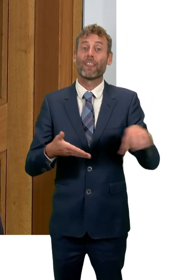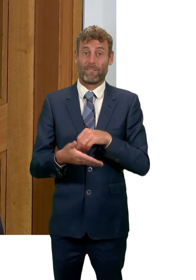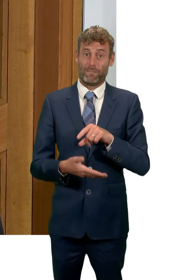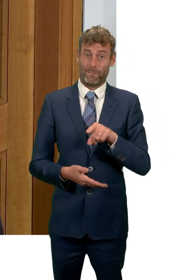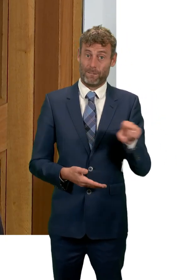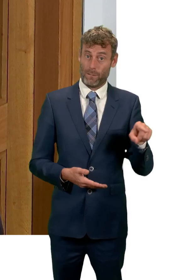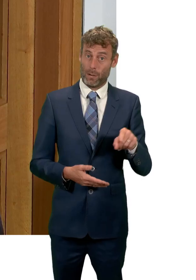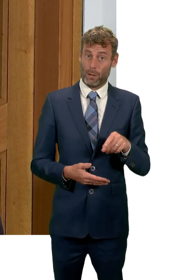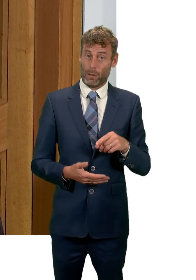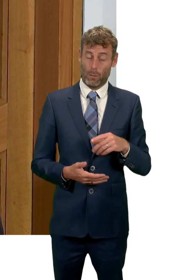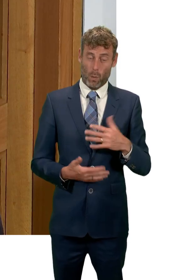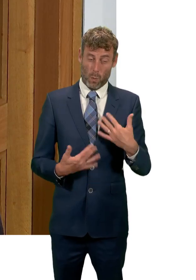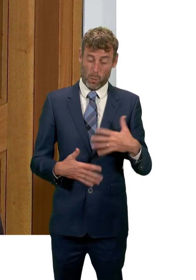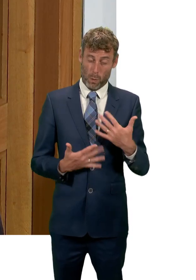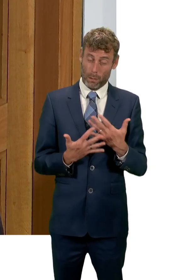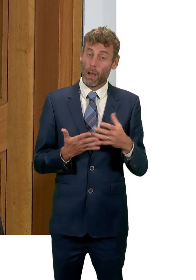don't promote